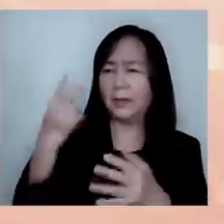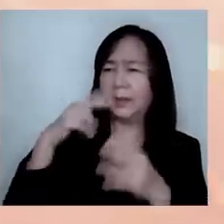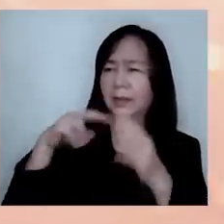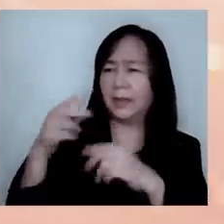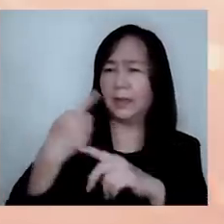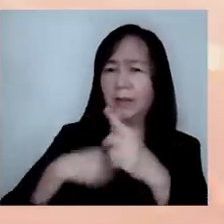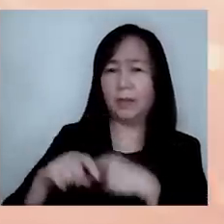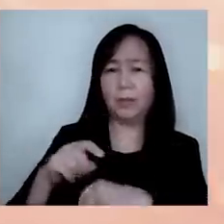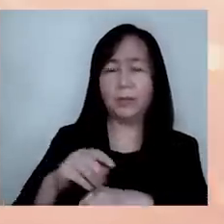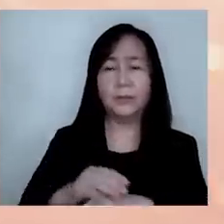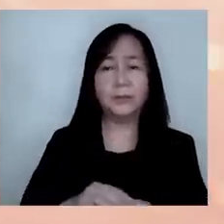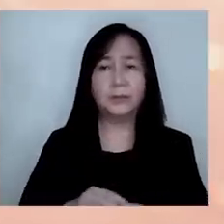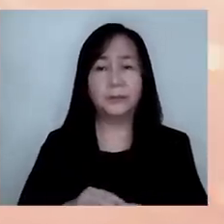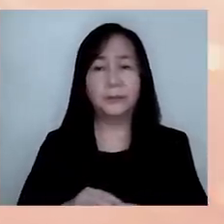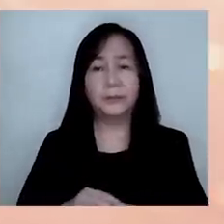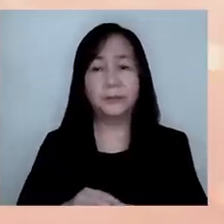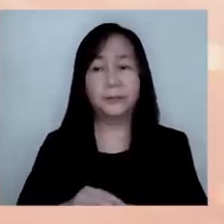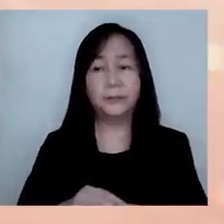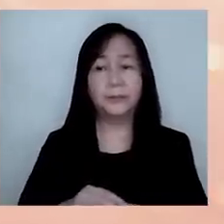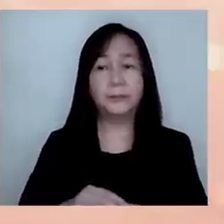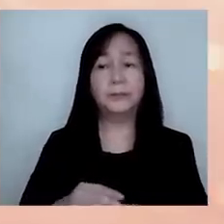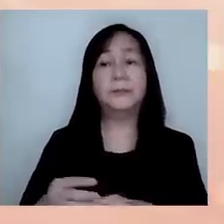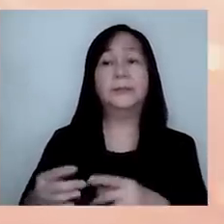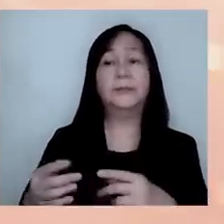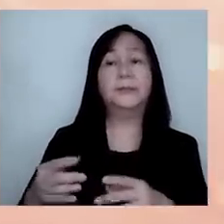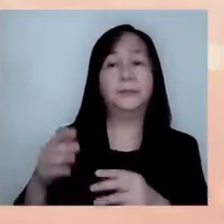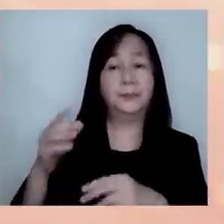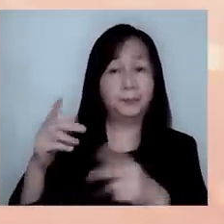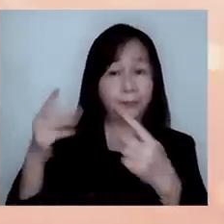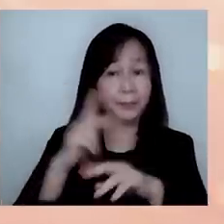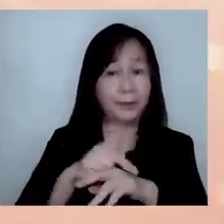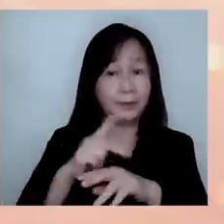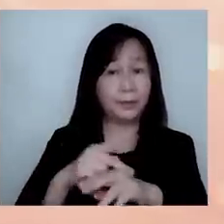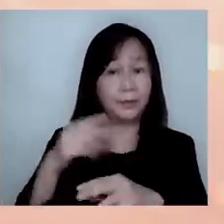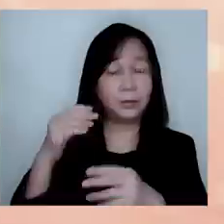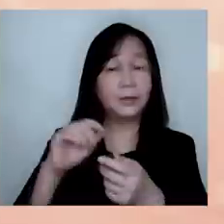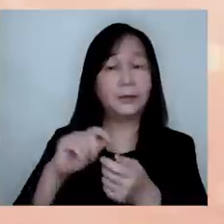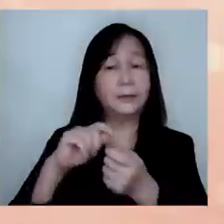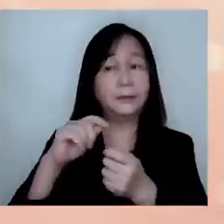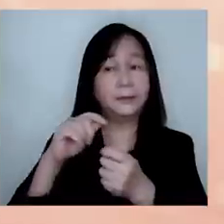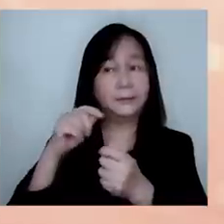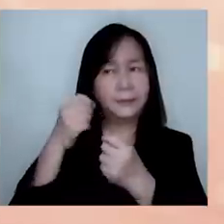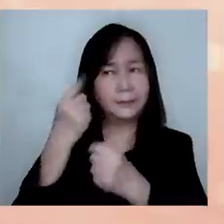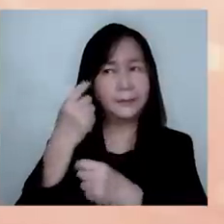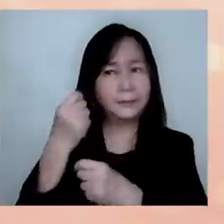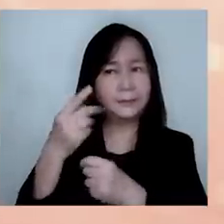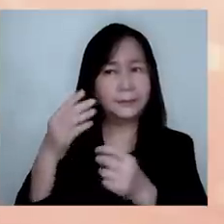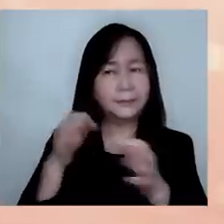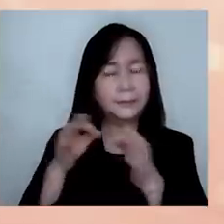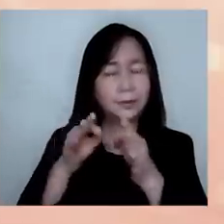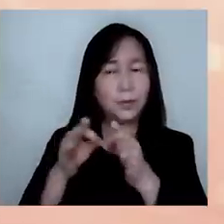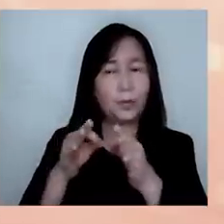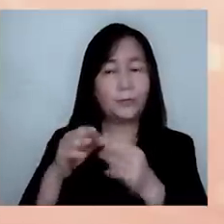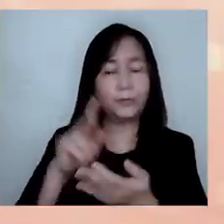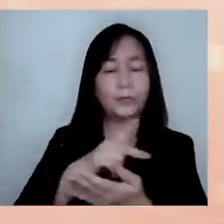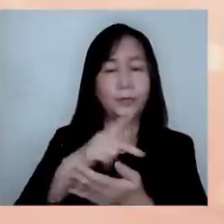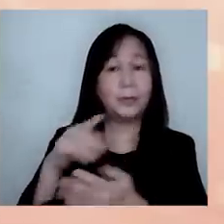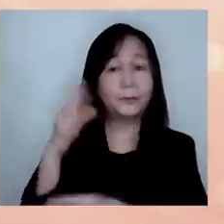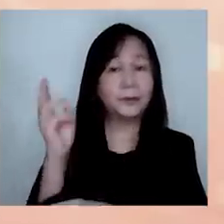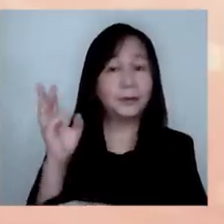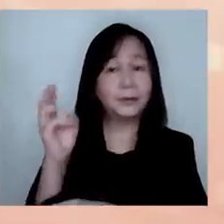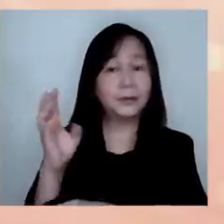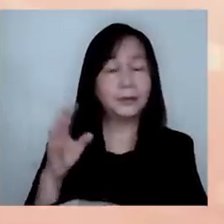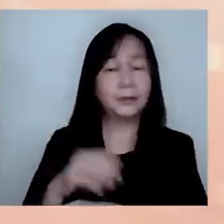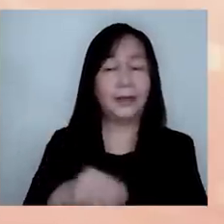from his interpretation of the psalm or the psalm Psalm 16 helping him